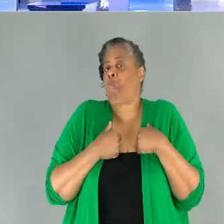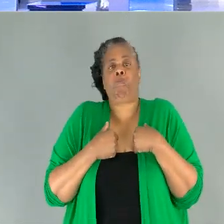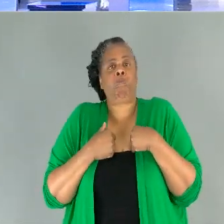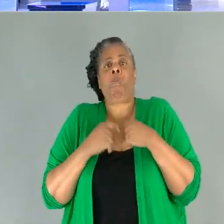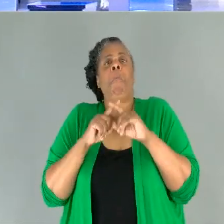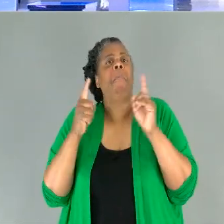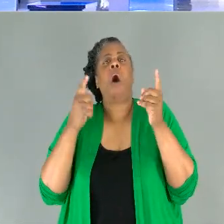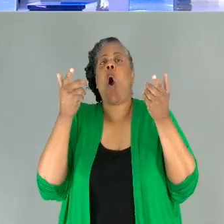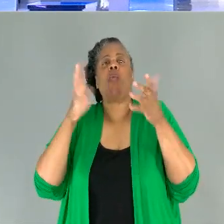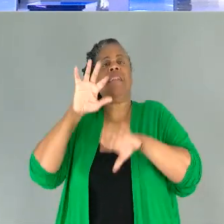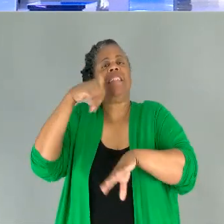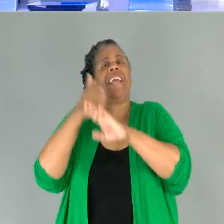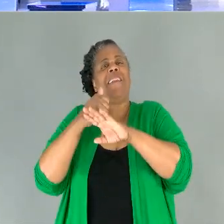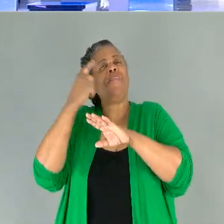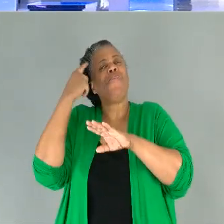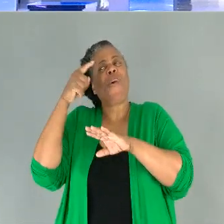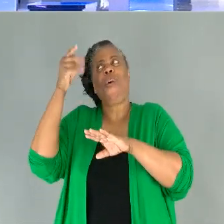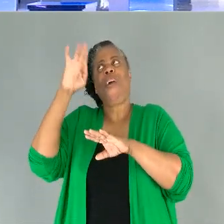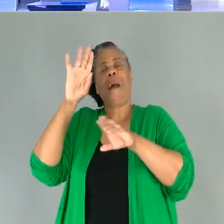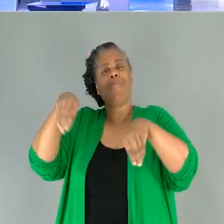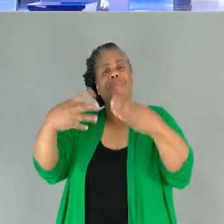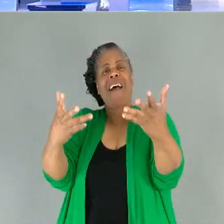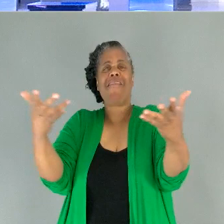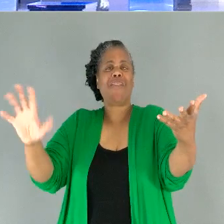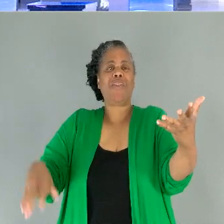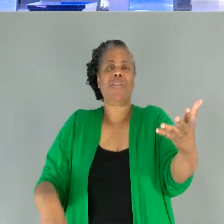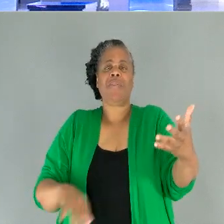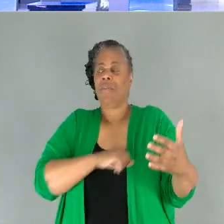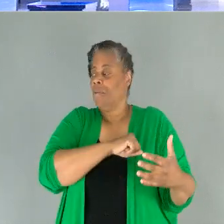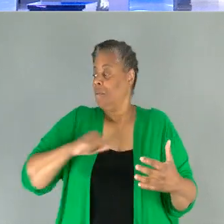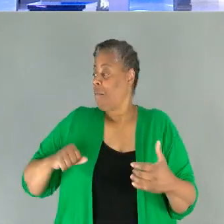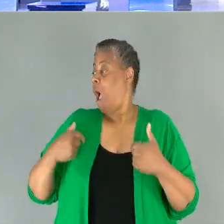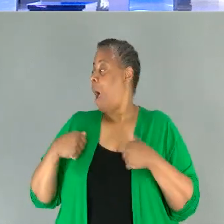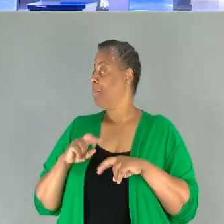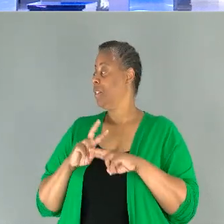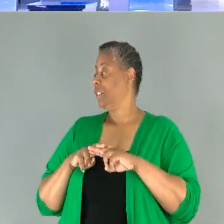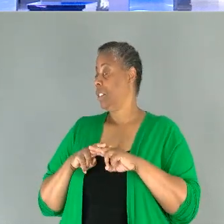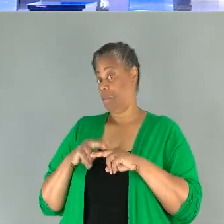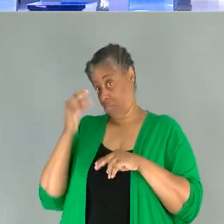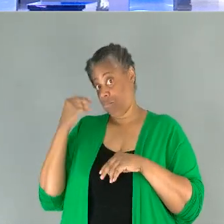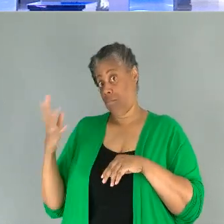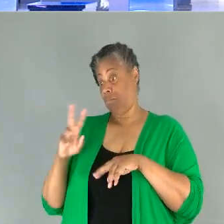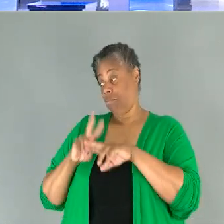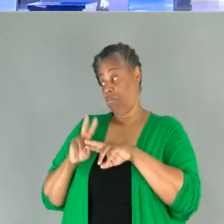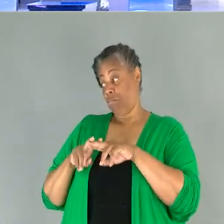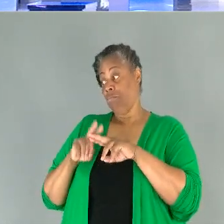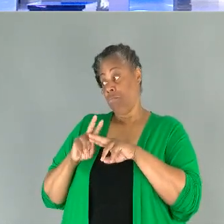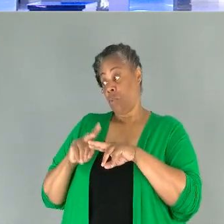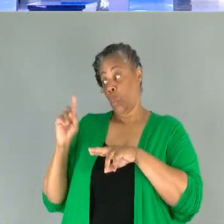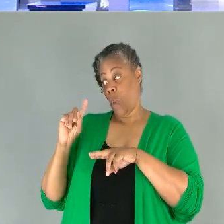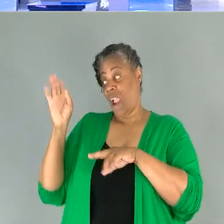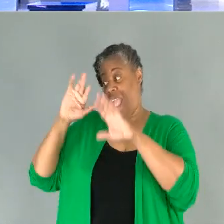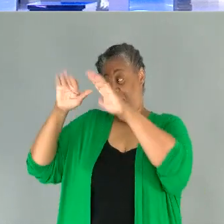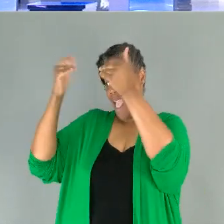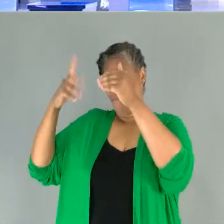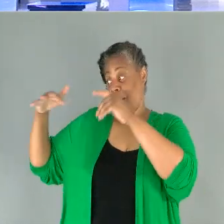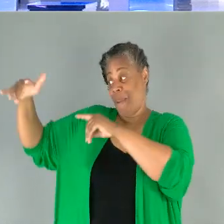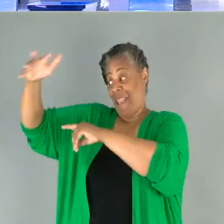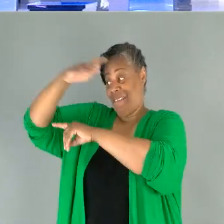It is the heavenly realm. Turn to your neighbor and say, I'm seated in heavenly